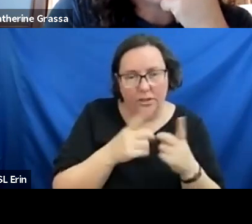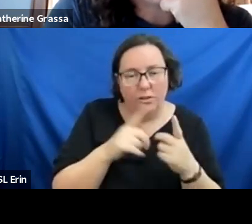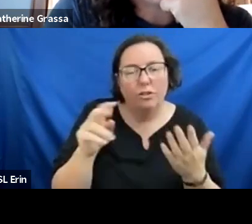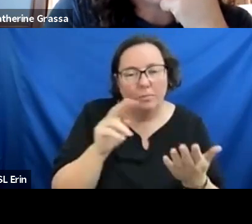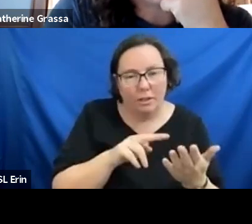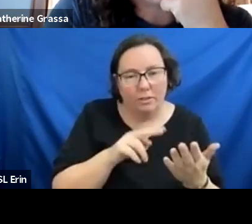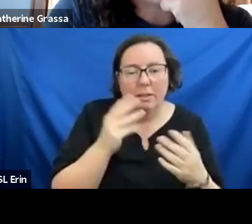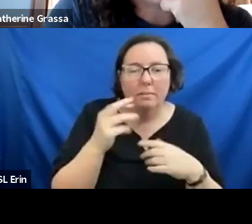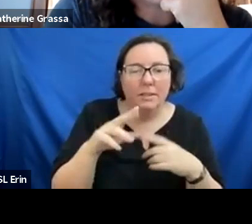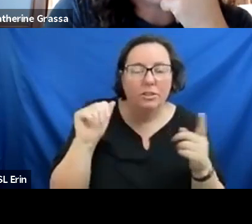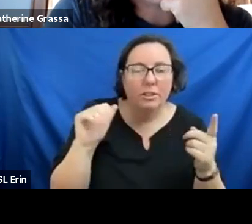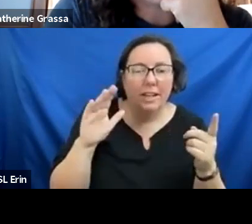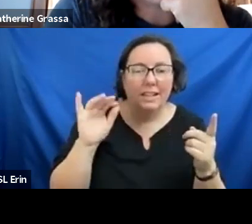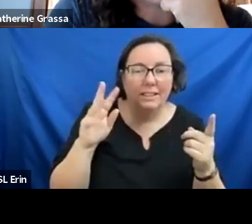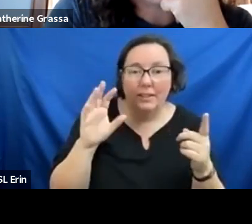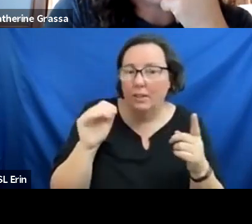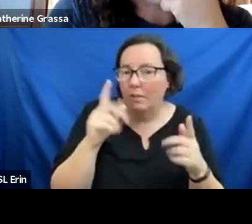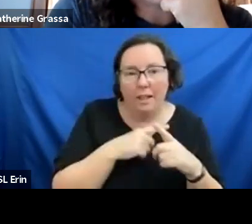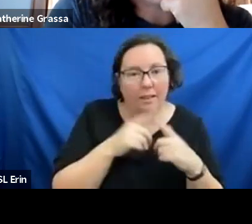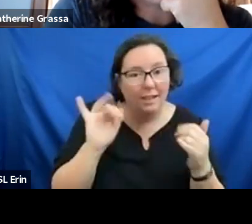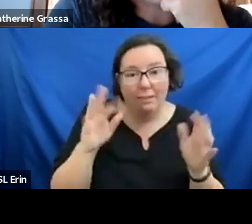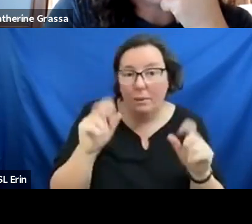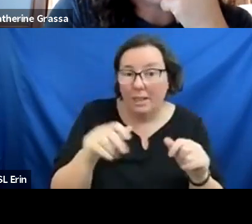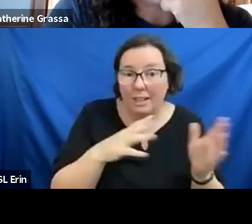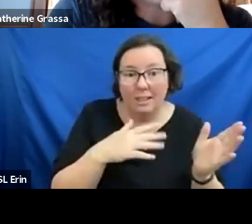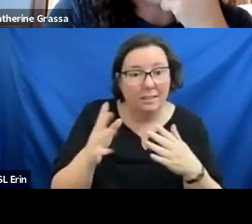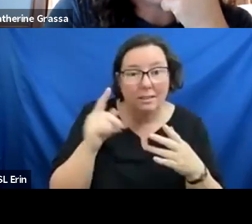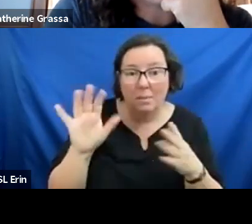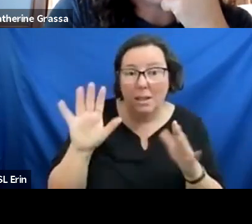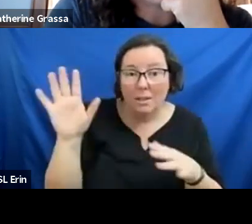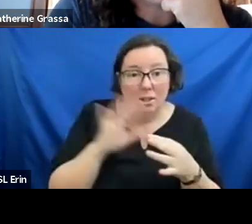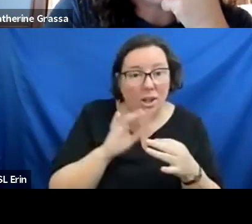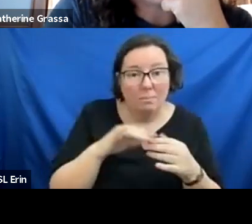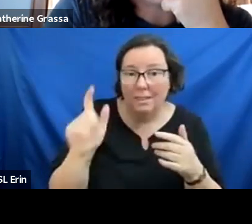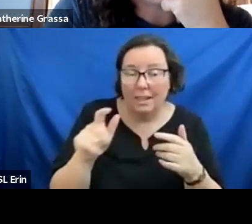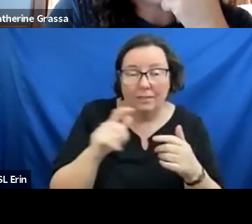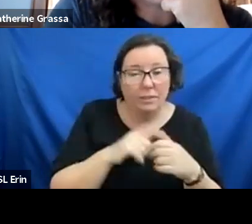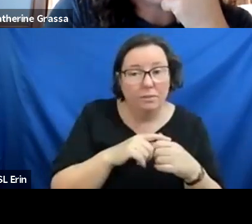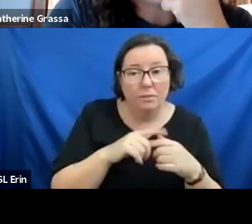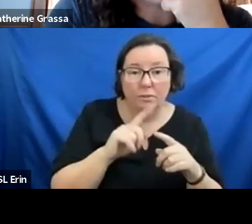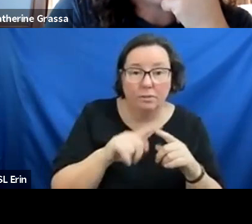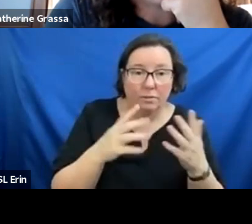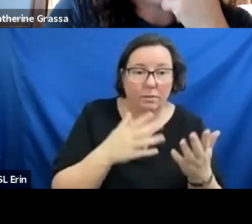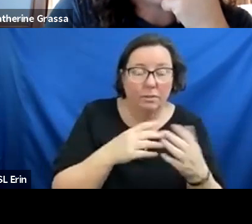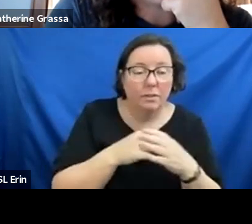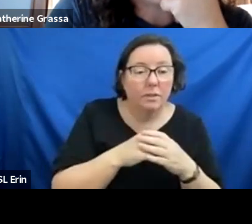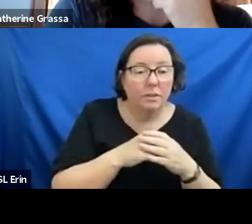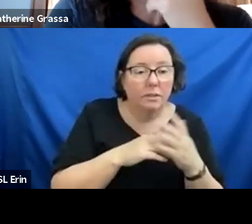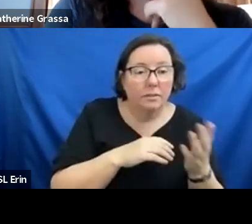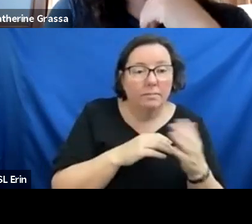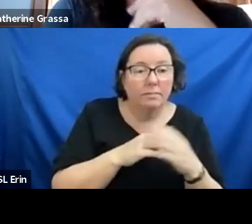looking at. Mr. Acevedo, and then if we can, I know we're beyond time, but I do want to get the public comment.